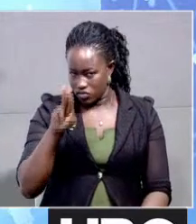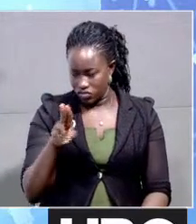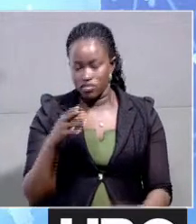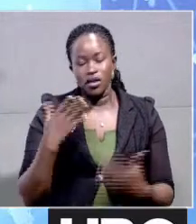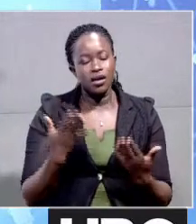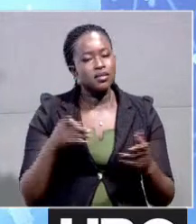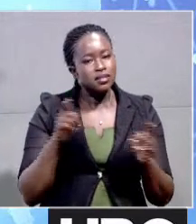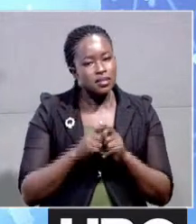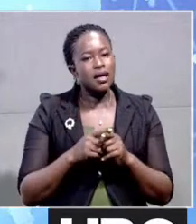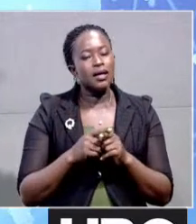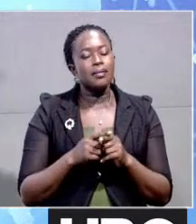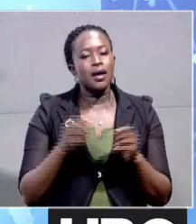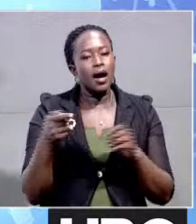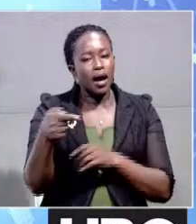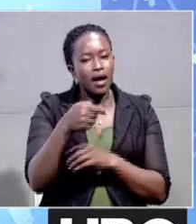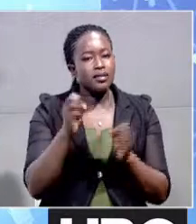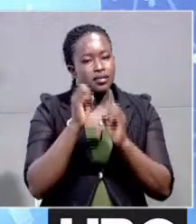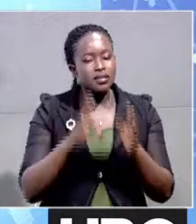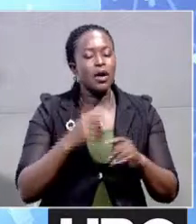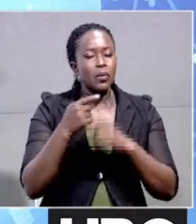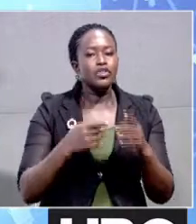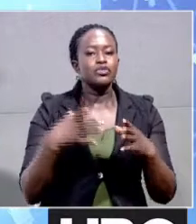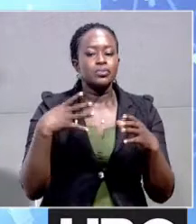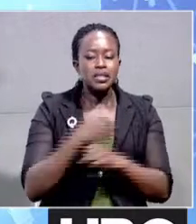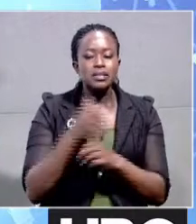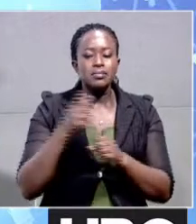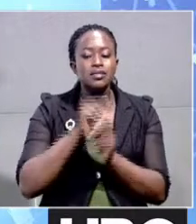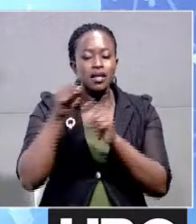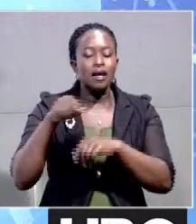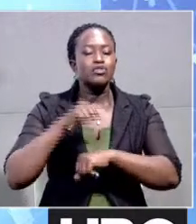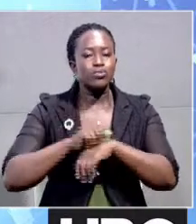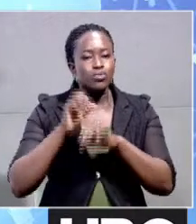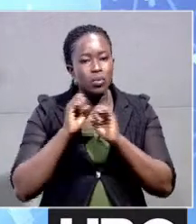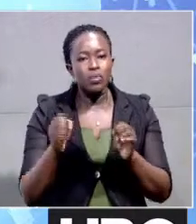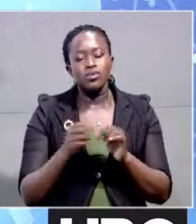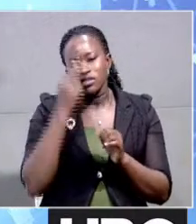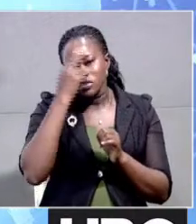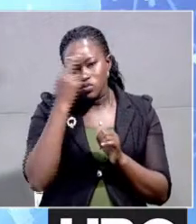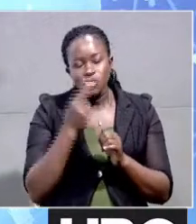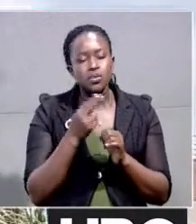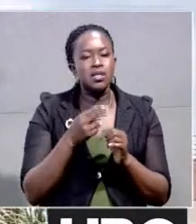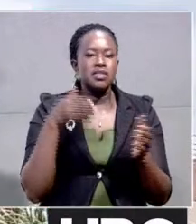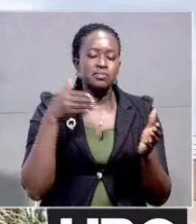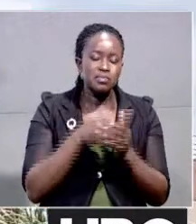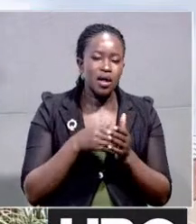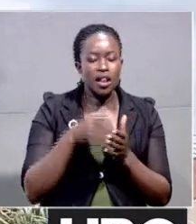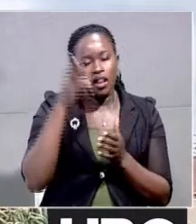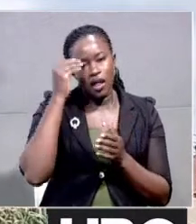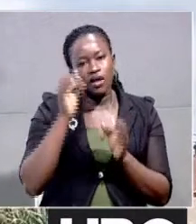follows continued absence of arts teachers from schools affecting learners. Let's get more in this story.